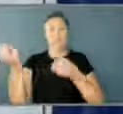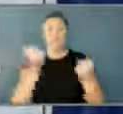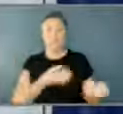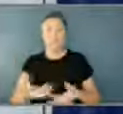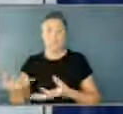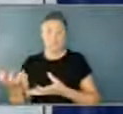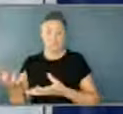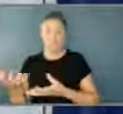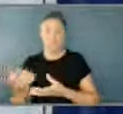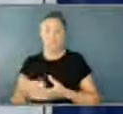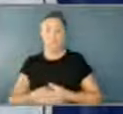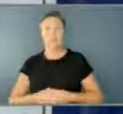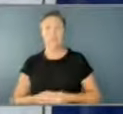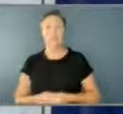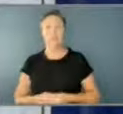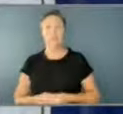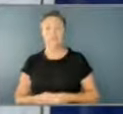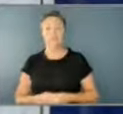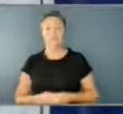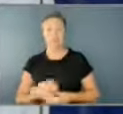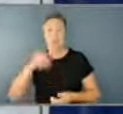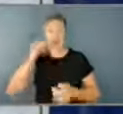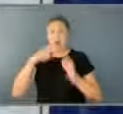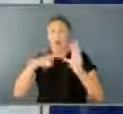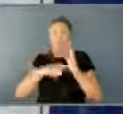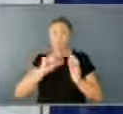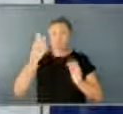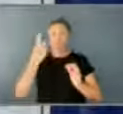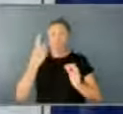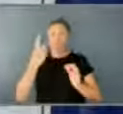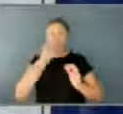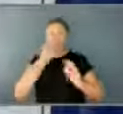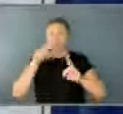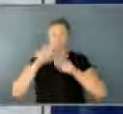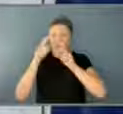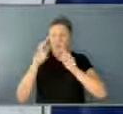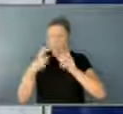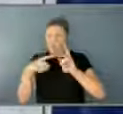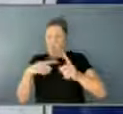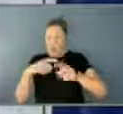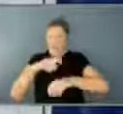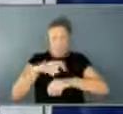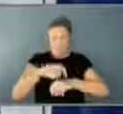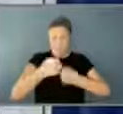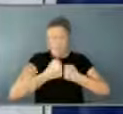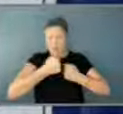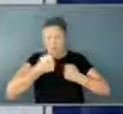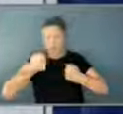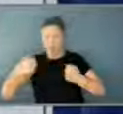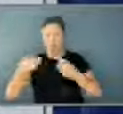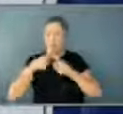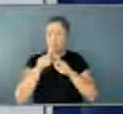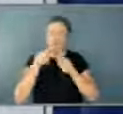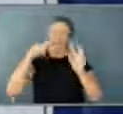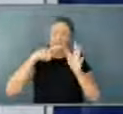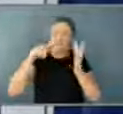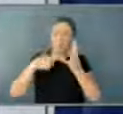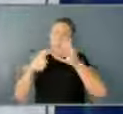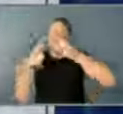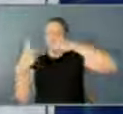regards to supply and the diplomatic relations between the UK and the EU appear to be underway and being